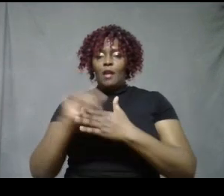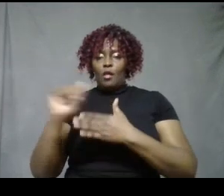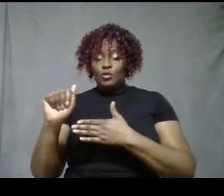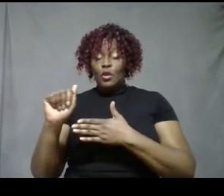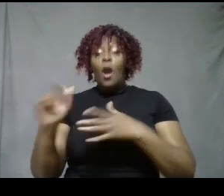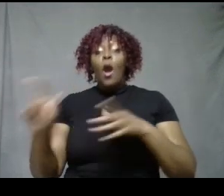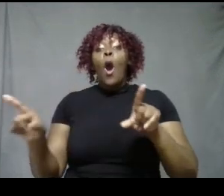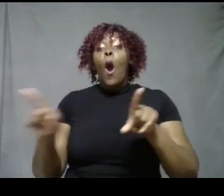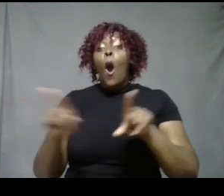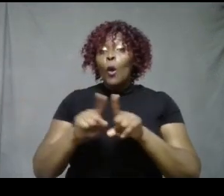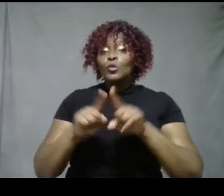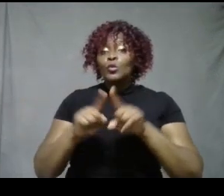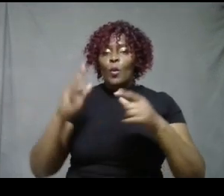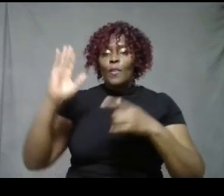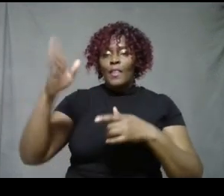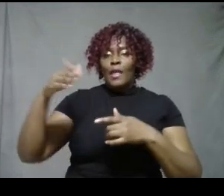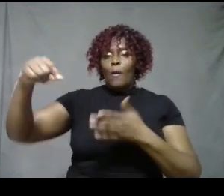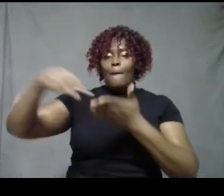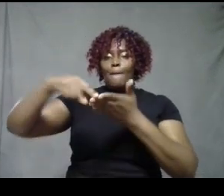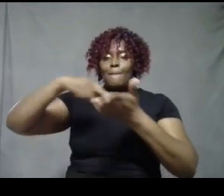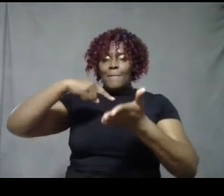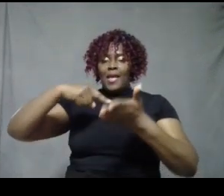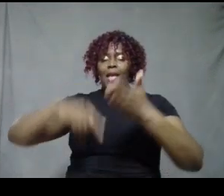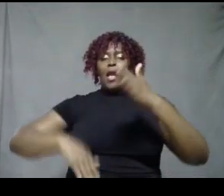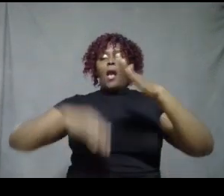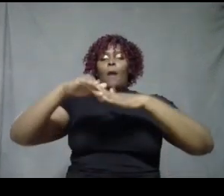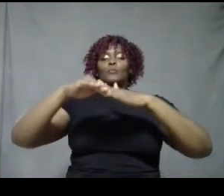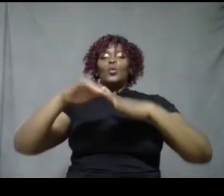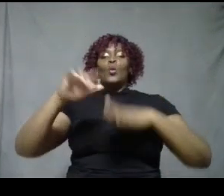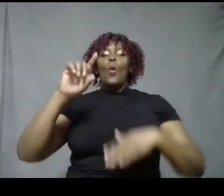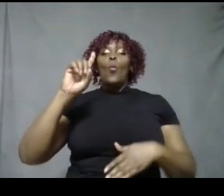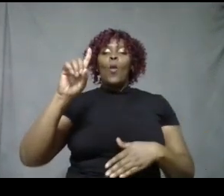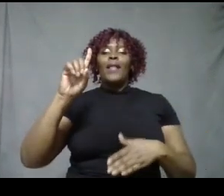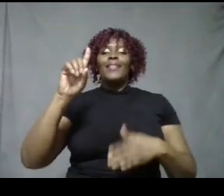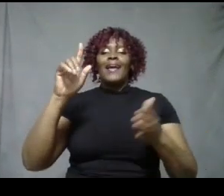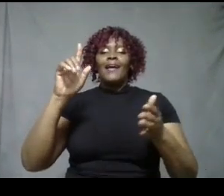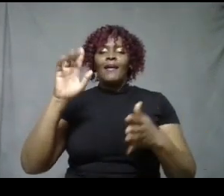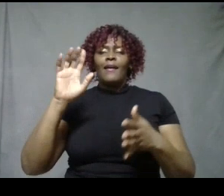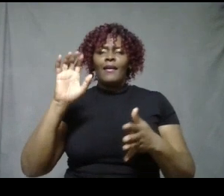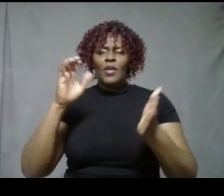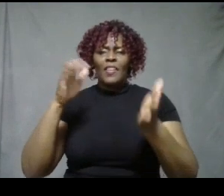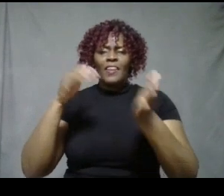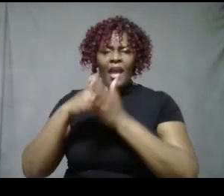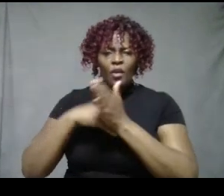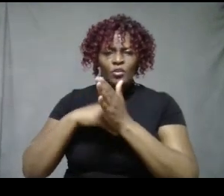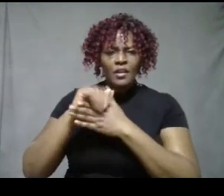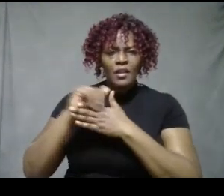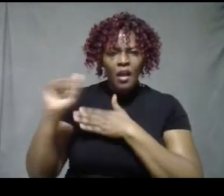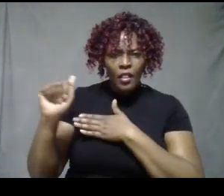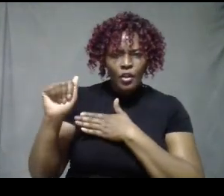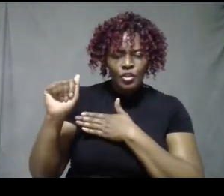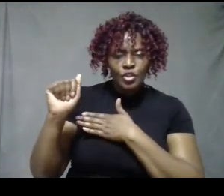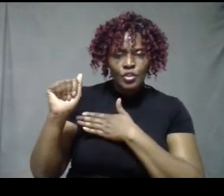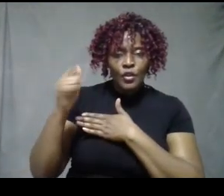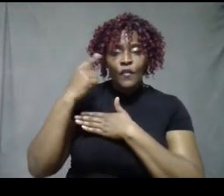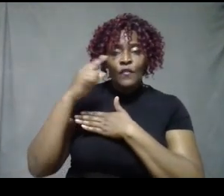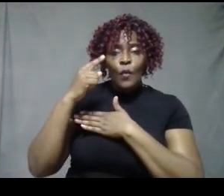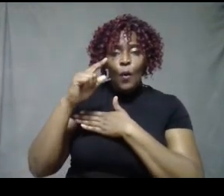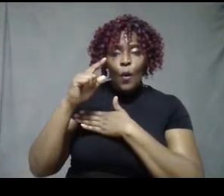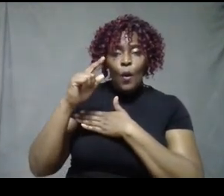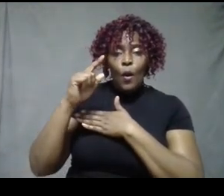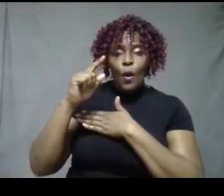up to $100,000 in reimbursable allocations for